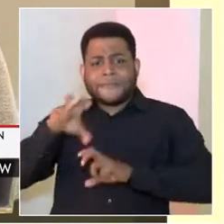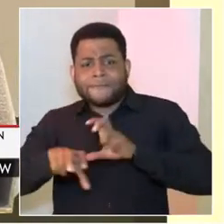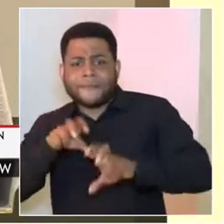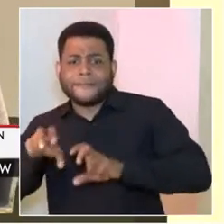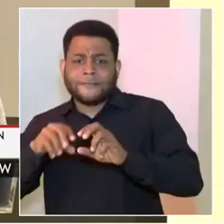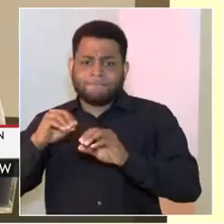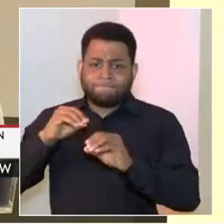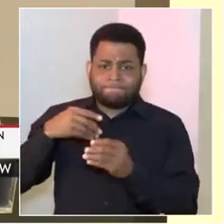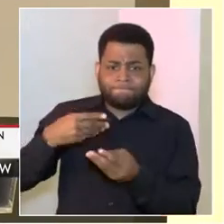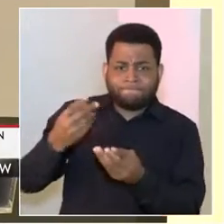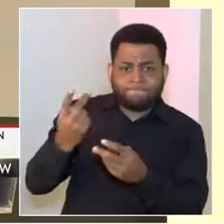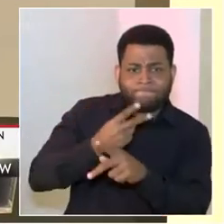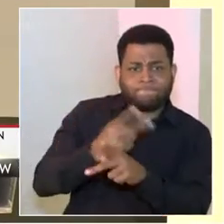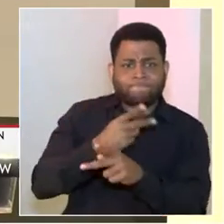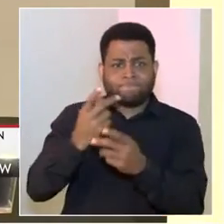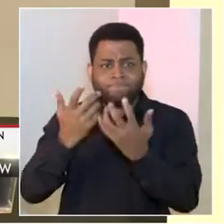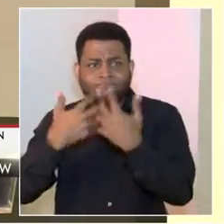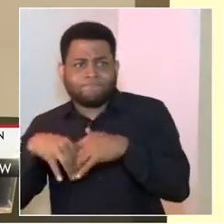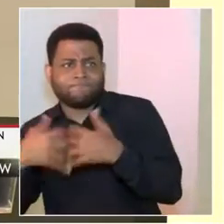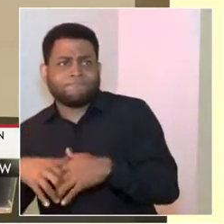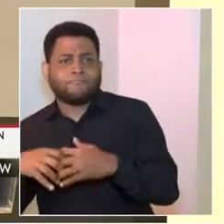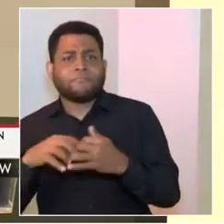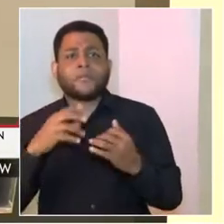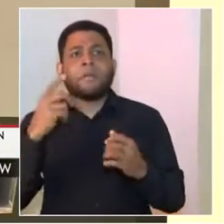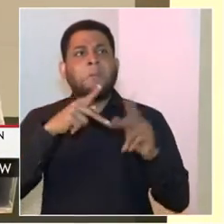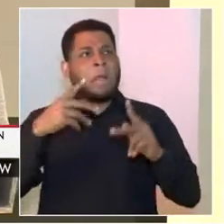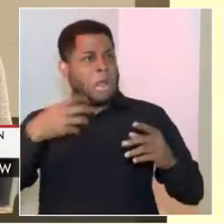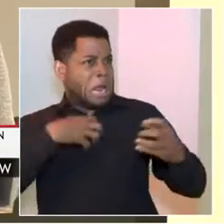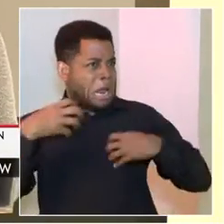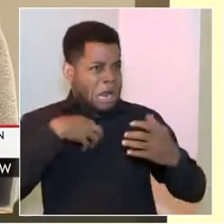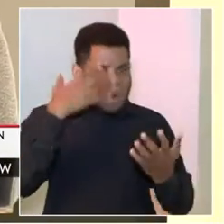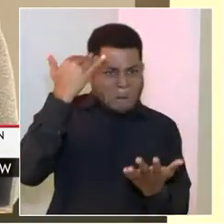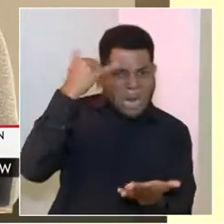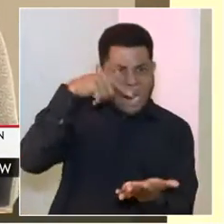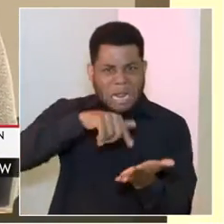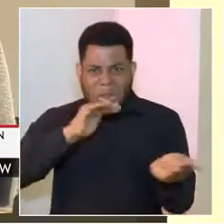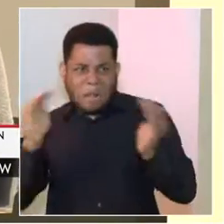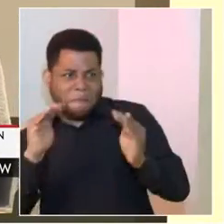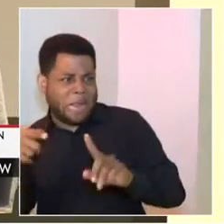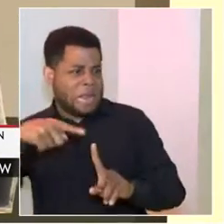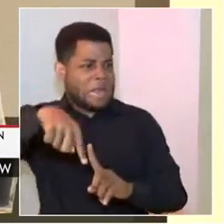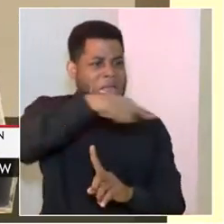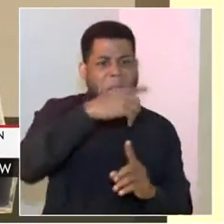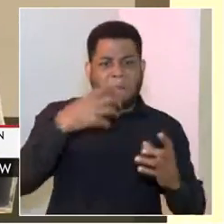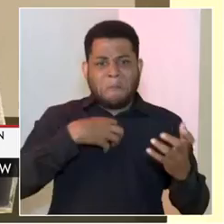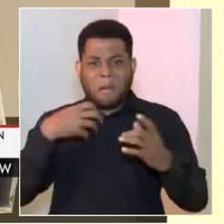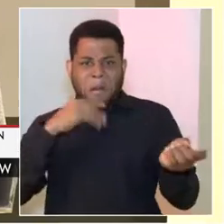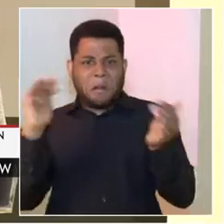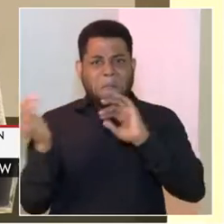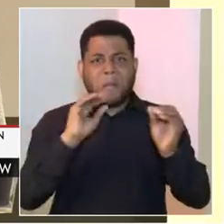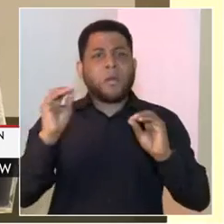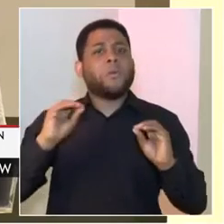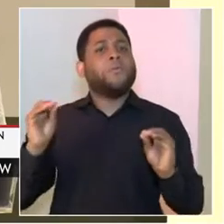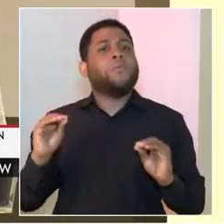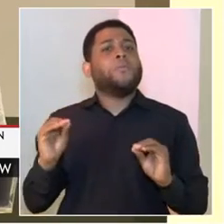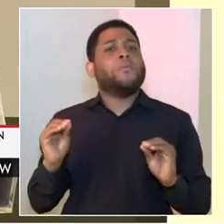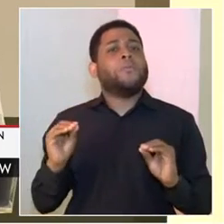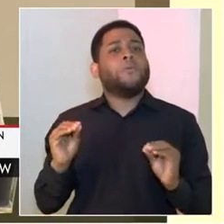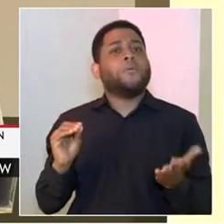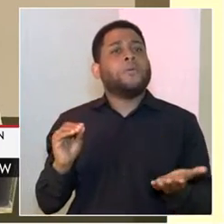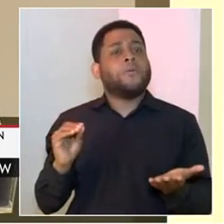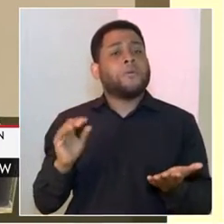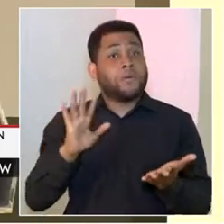else. When we invested in Walter Reed, when we invested in Chinatown for the last